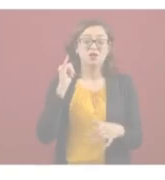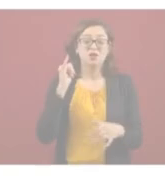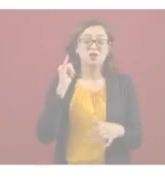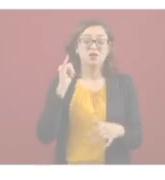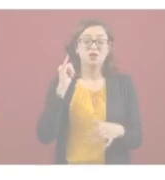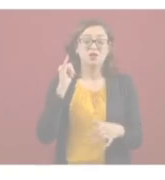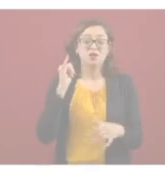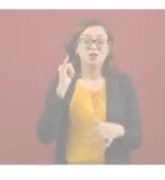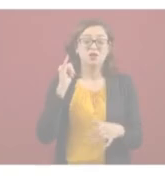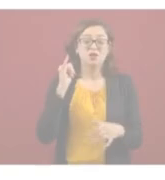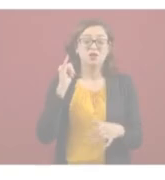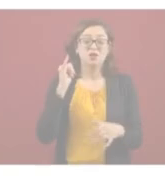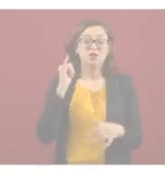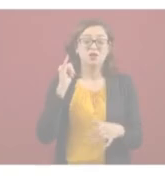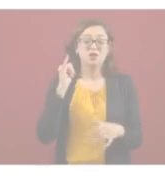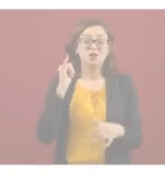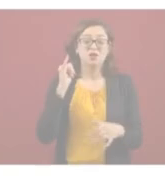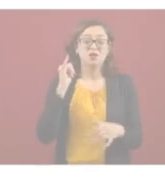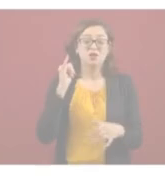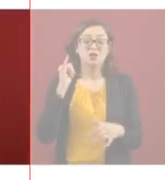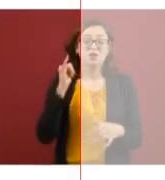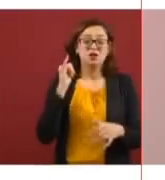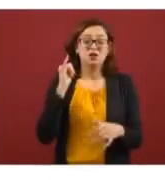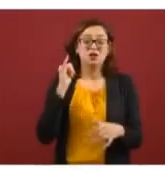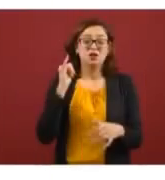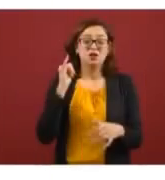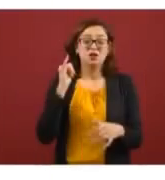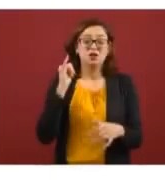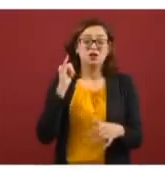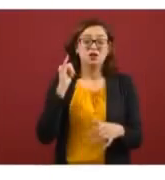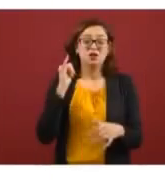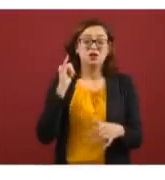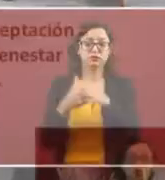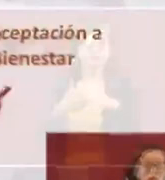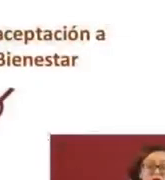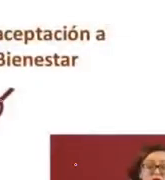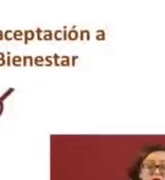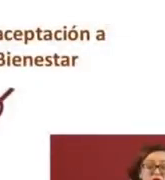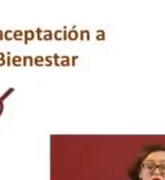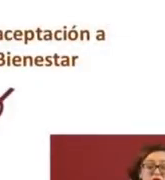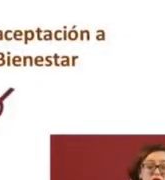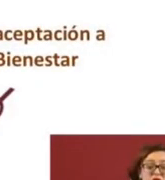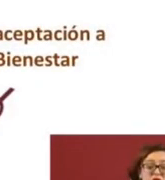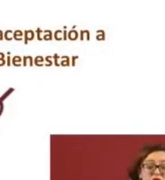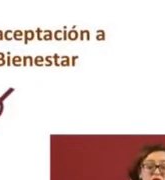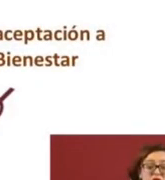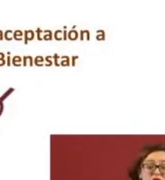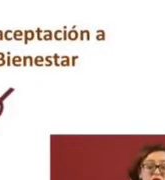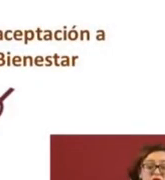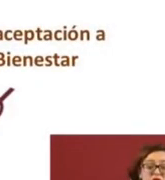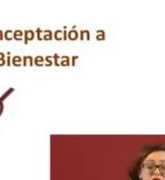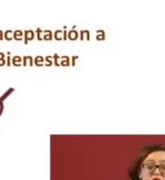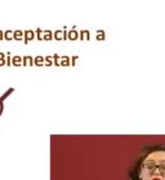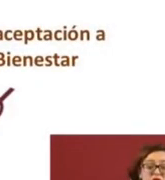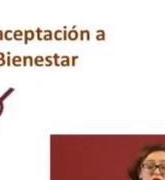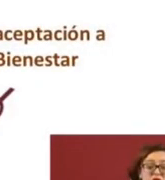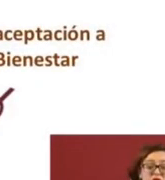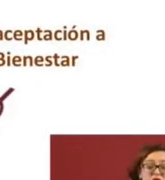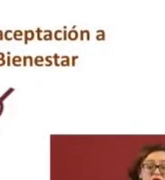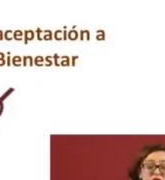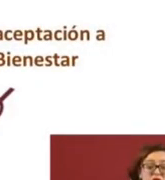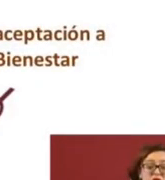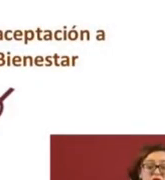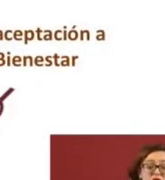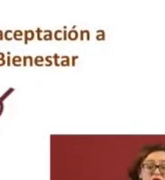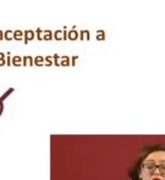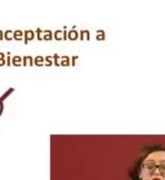that's how I do it. I use my snip to take a little picture. And I'm going to take it and move